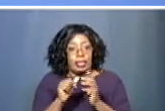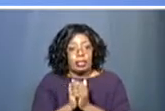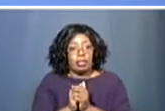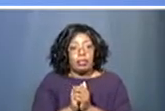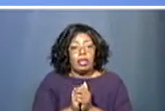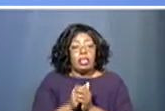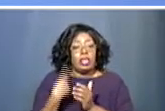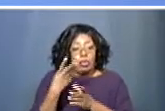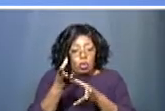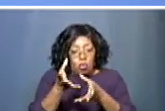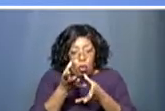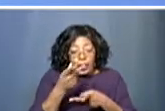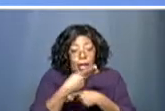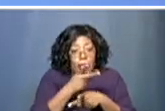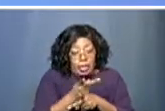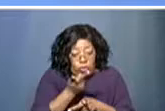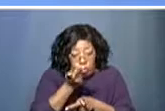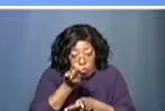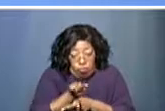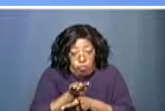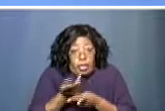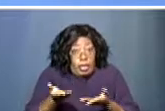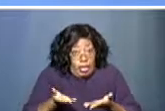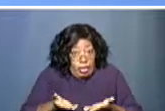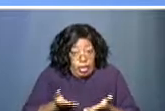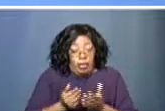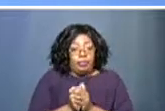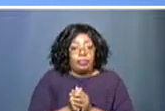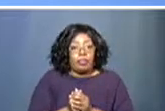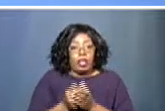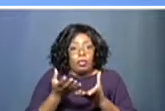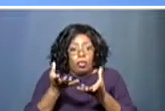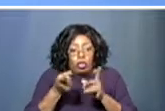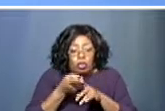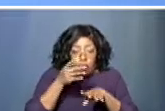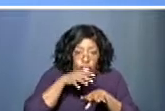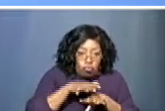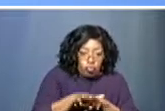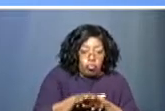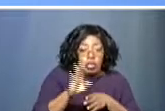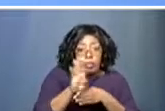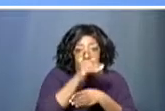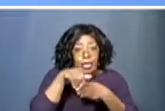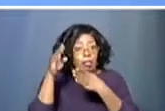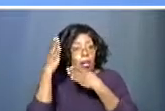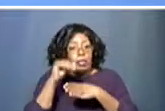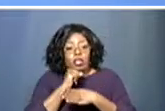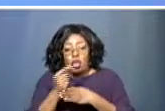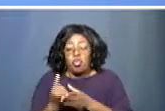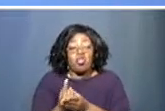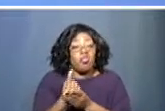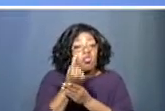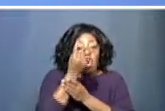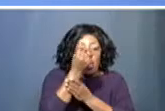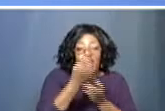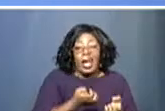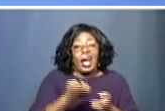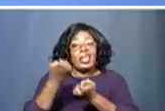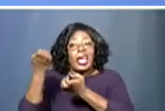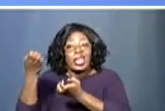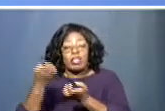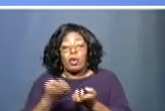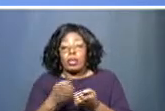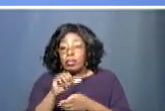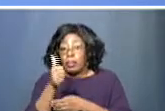keep that production here. You know, we want to vertically integrate the business in the Bahamas. We don't just want to grow it and export it to somewhere